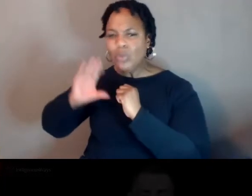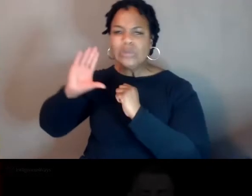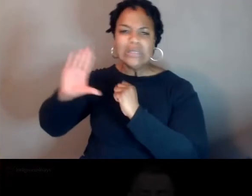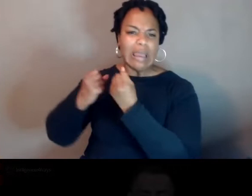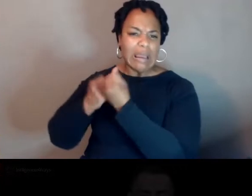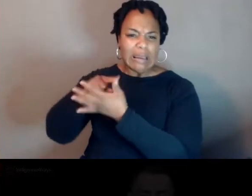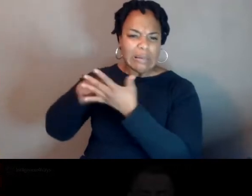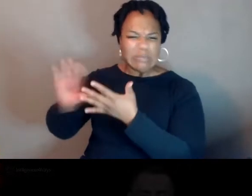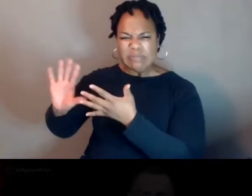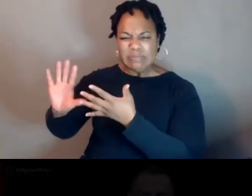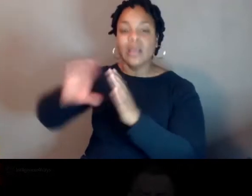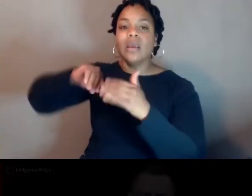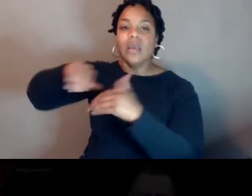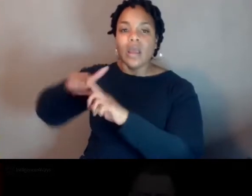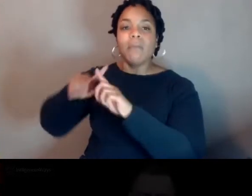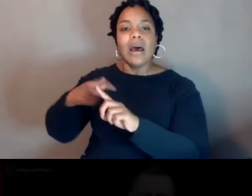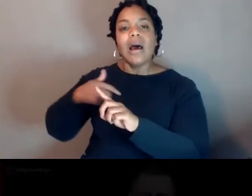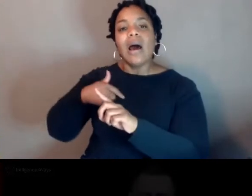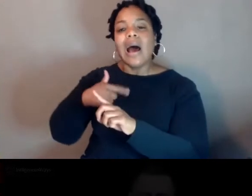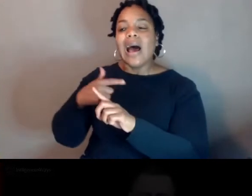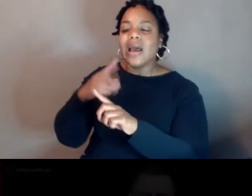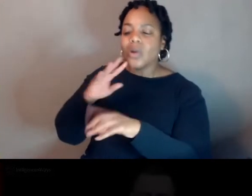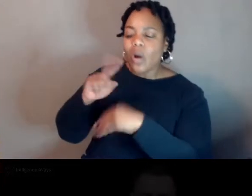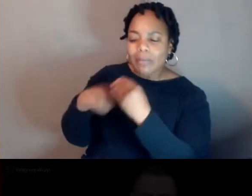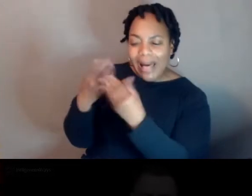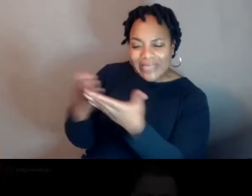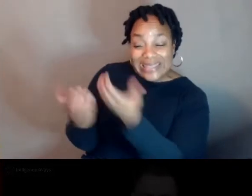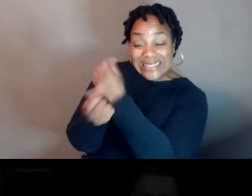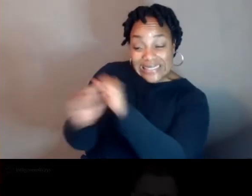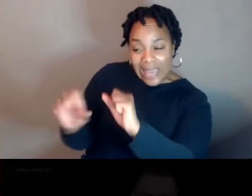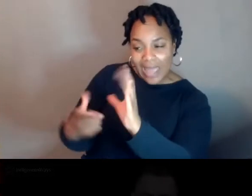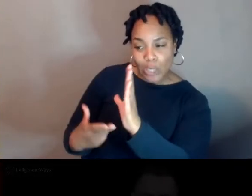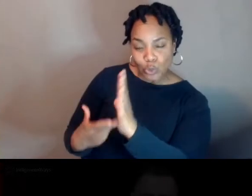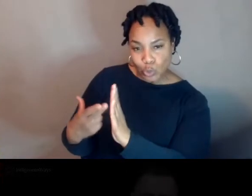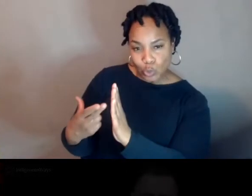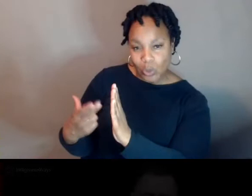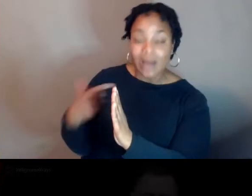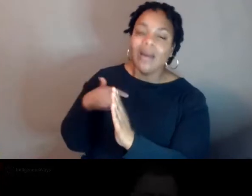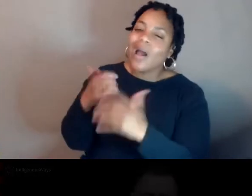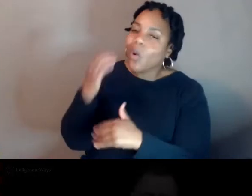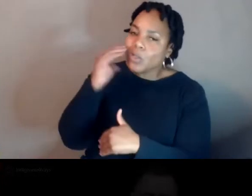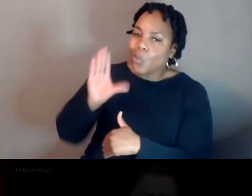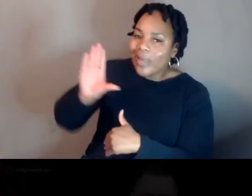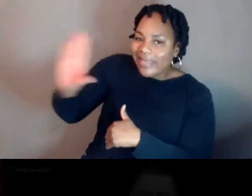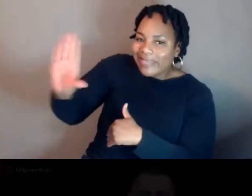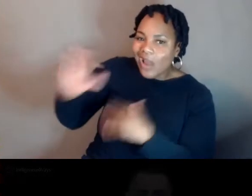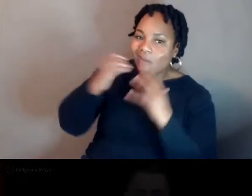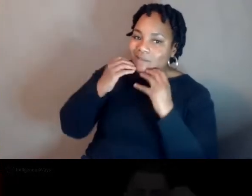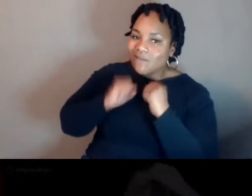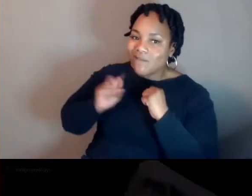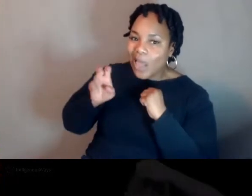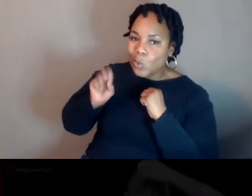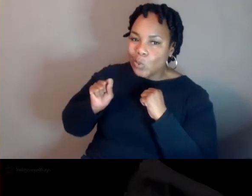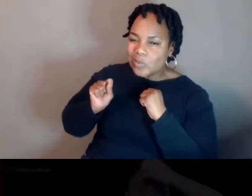So I knew that their values did not represent my values. So that's the kind